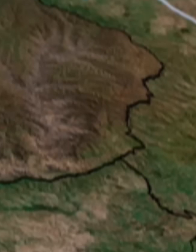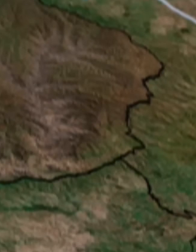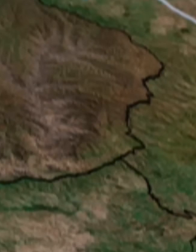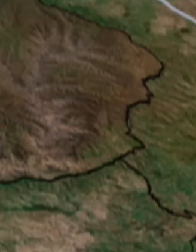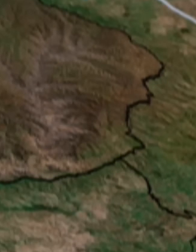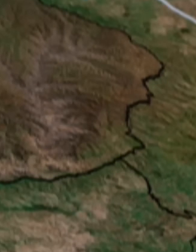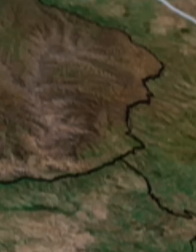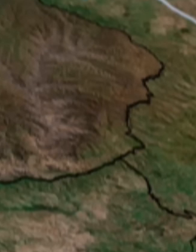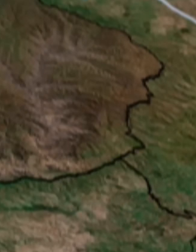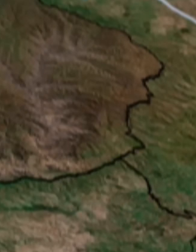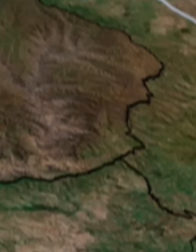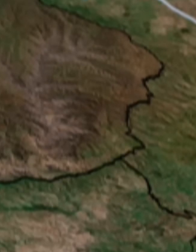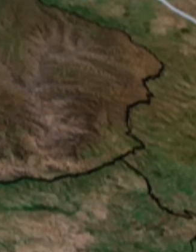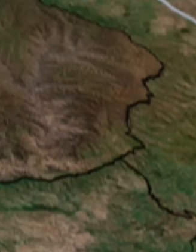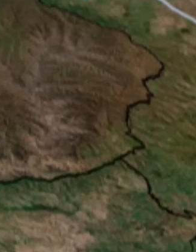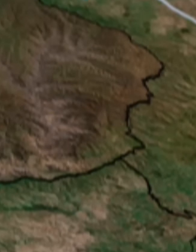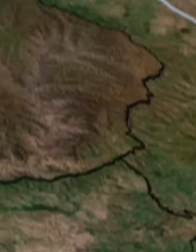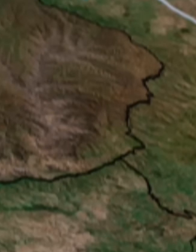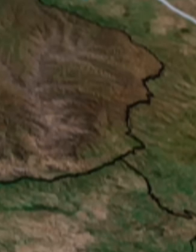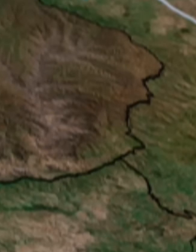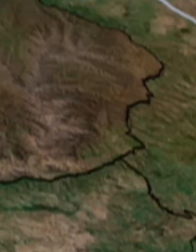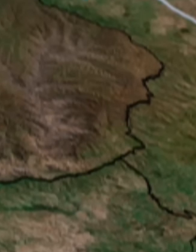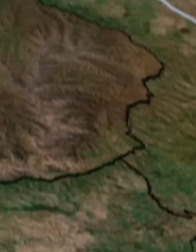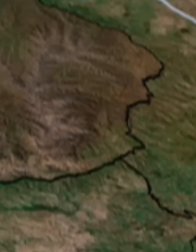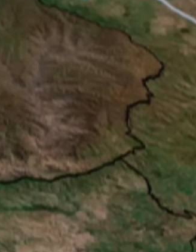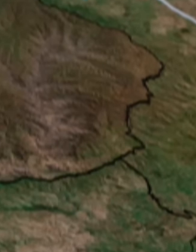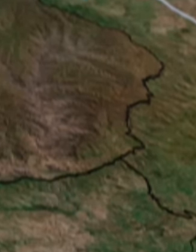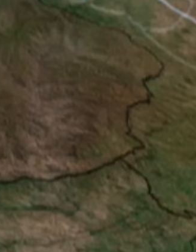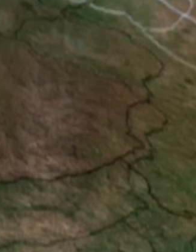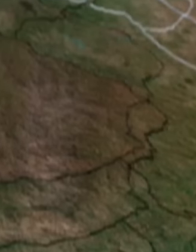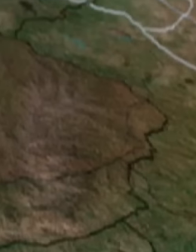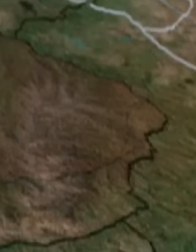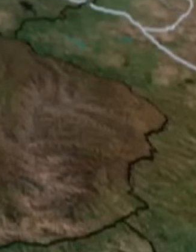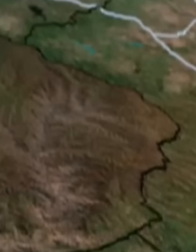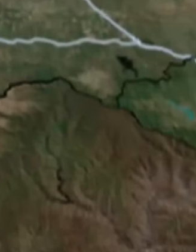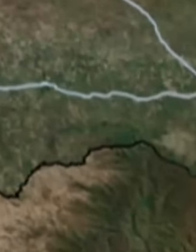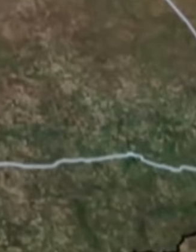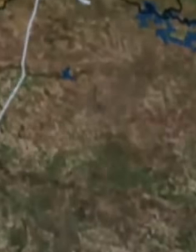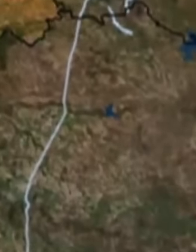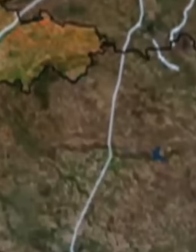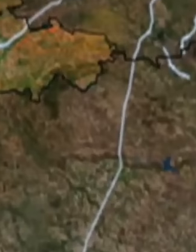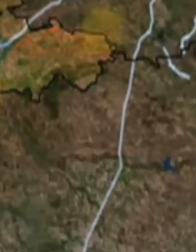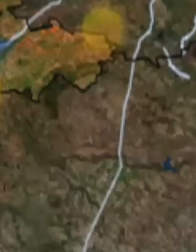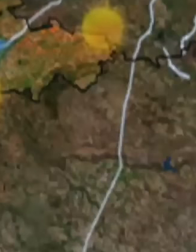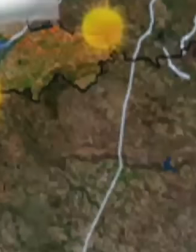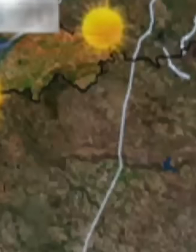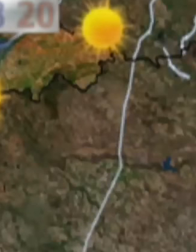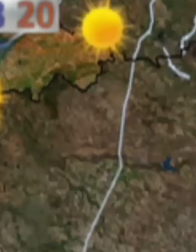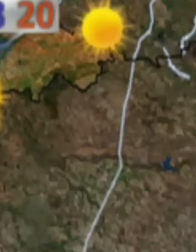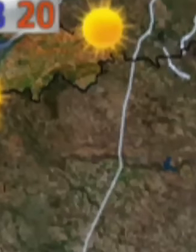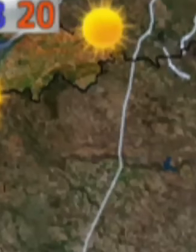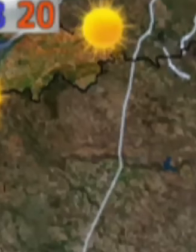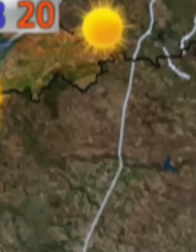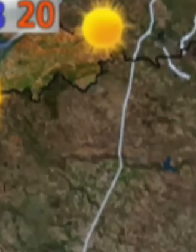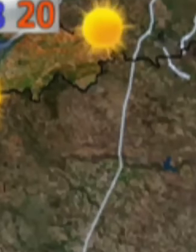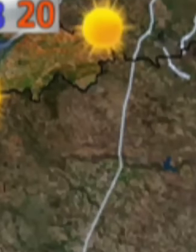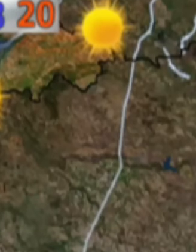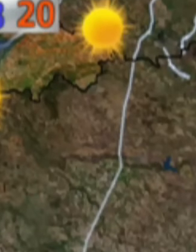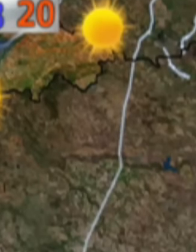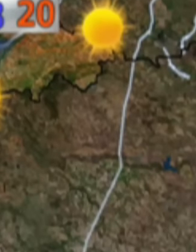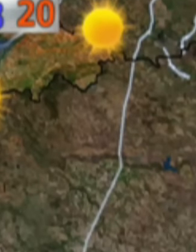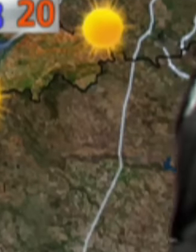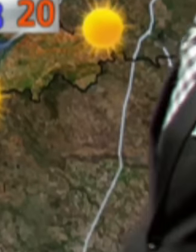fela boholo ba province bo simba ka jeno le hona sano seng ho hlokomela re tla hlobate ha le Salisbury di tamatini ka Kroonstad le teng o hlokomela re fela tla hloiphole